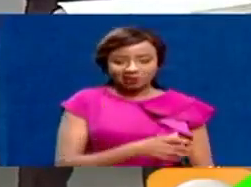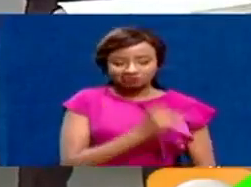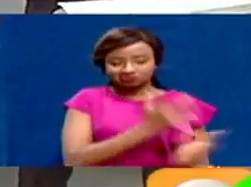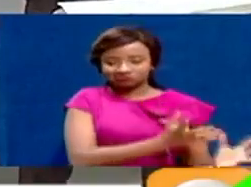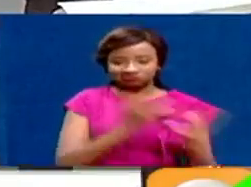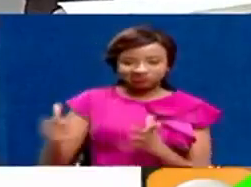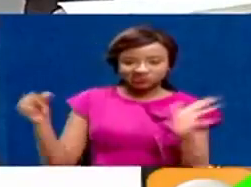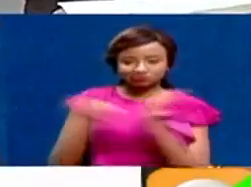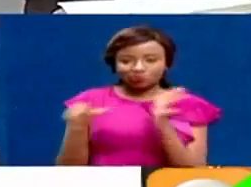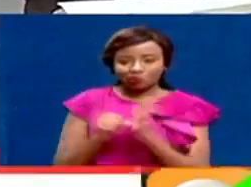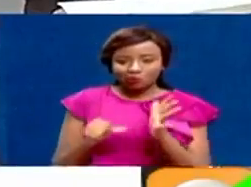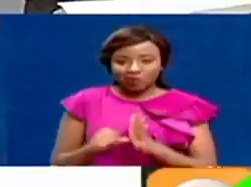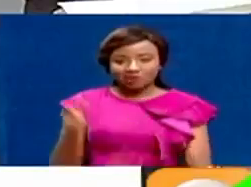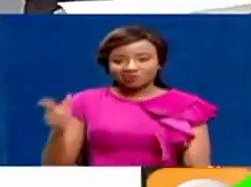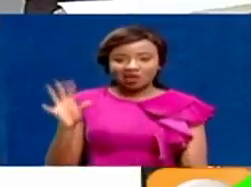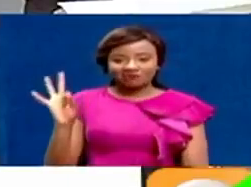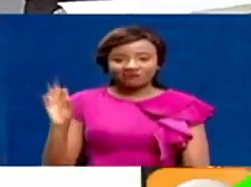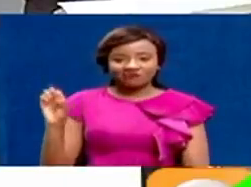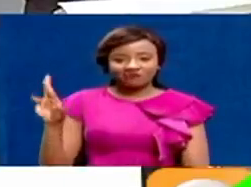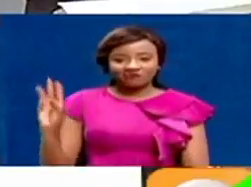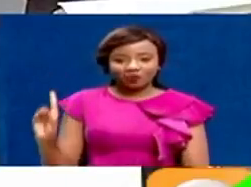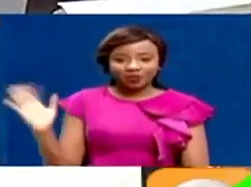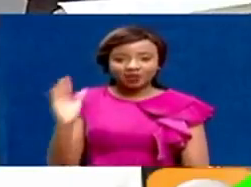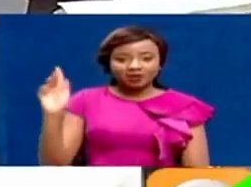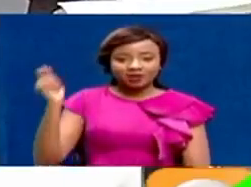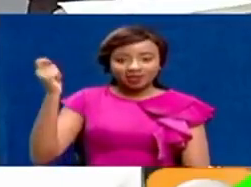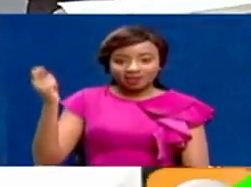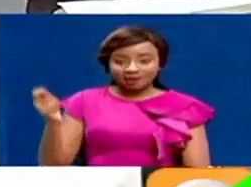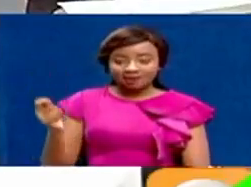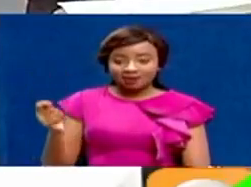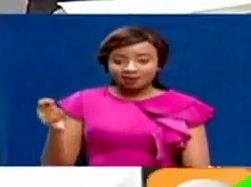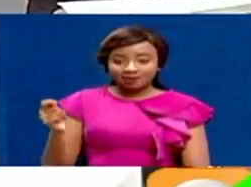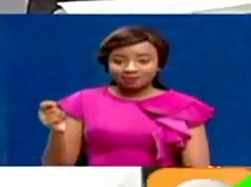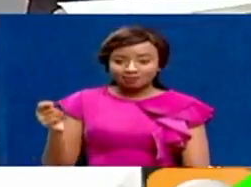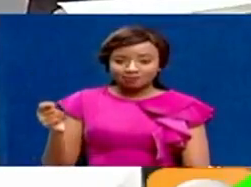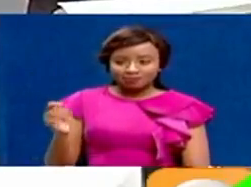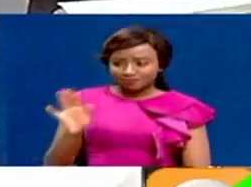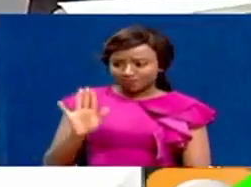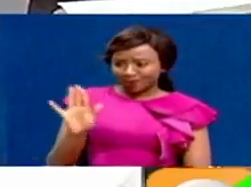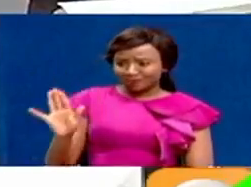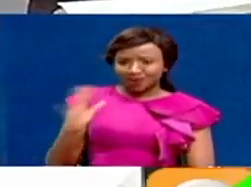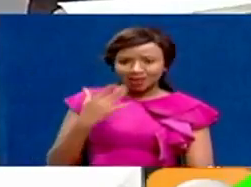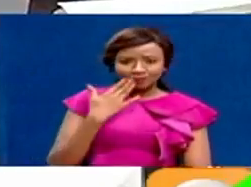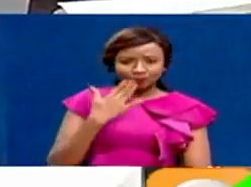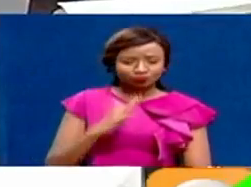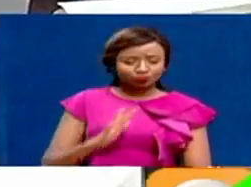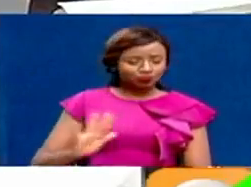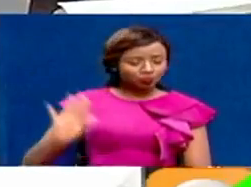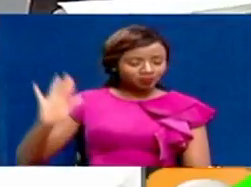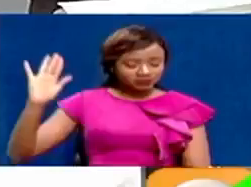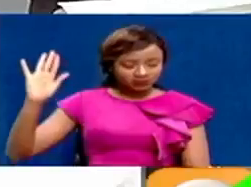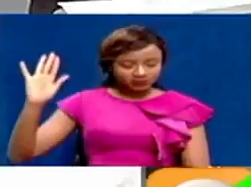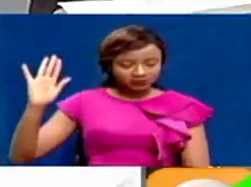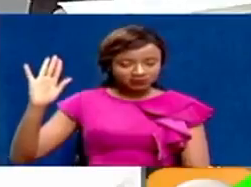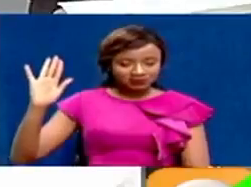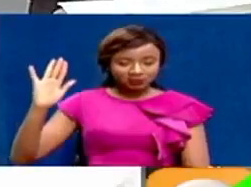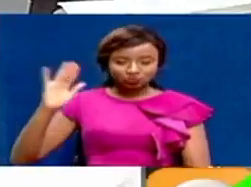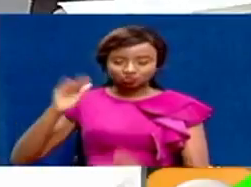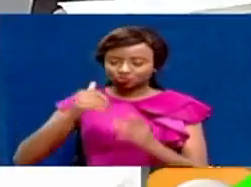Ford Kenya. After a meeting attended by a section of politicians drawn from Western region, the leaders vowed to resist what they termed